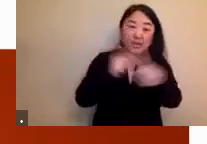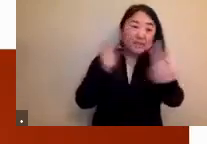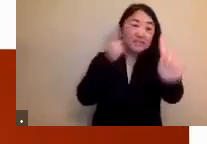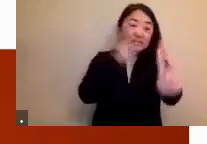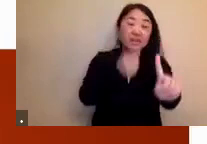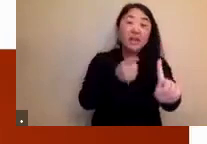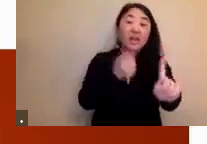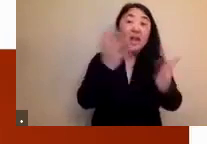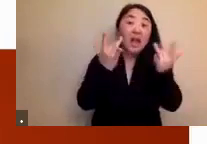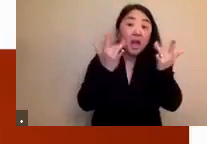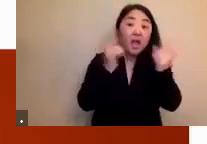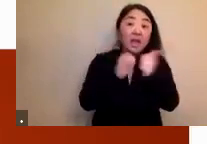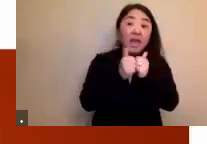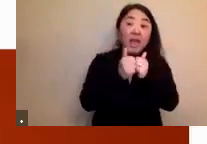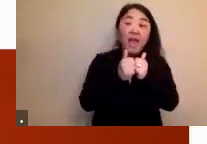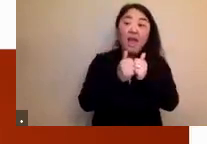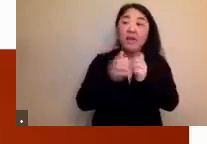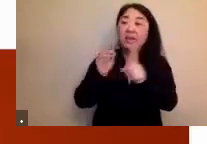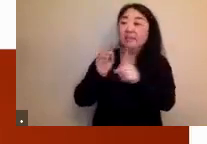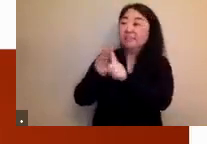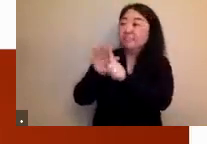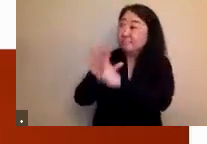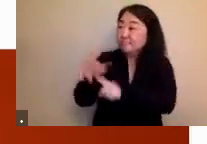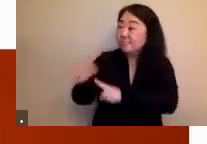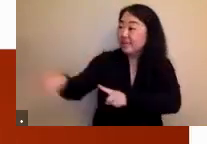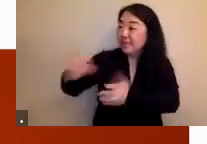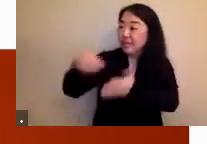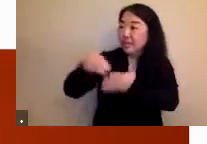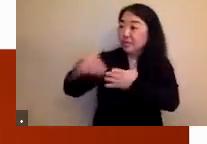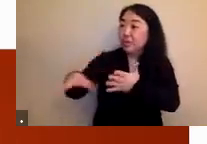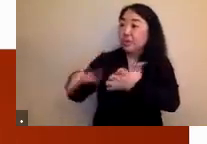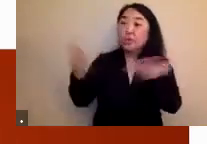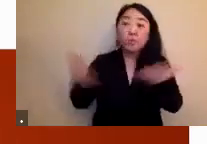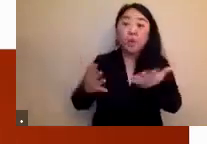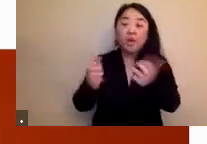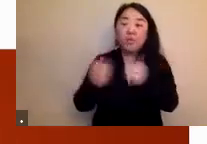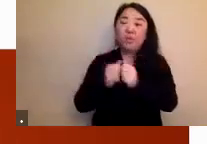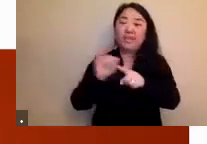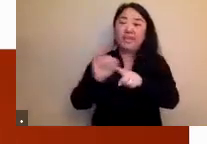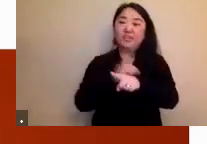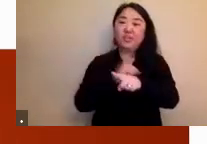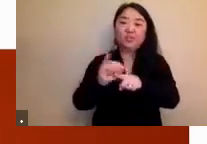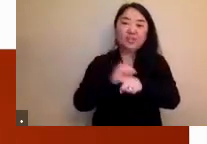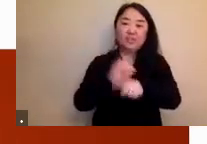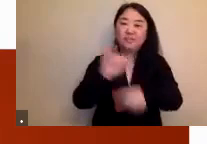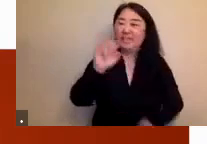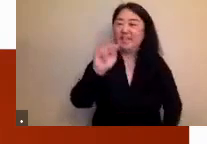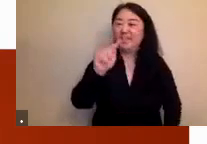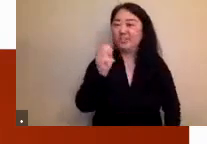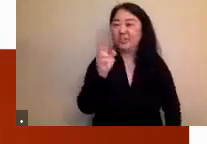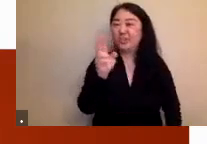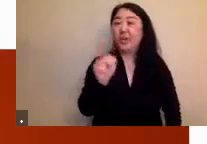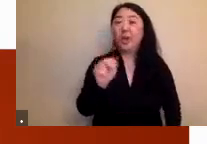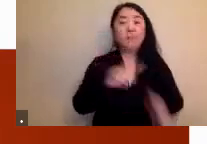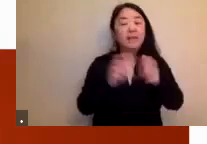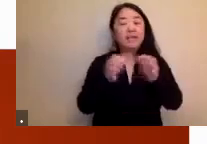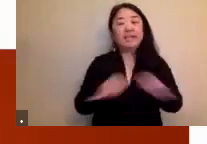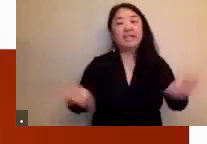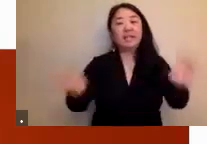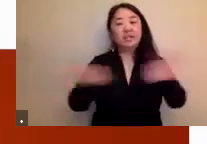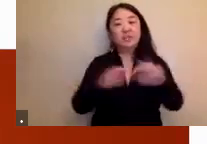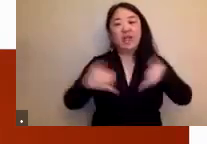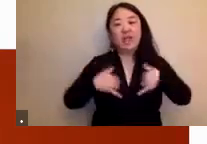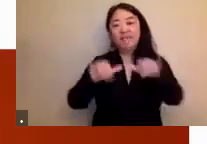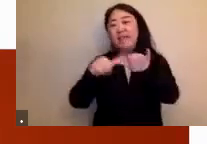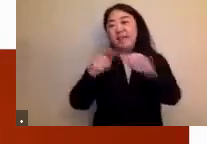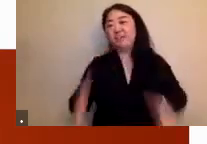introducing students to internships for many years, but it's essential that we get those engineers and